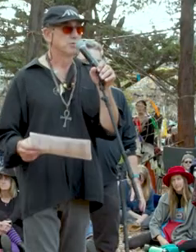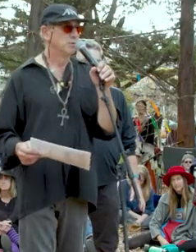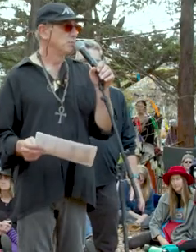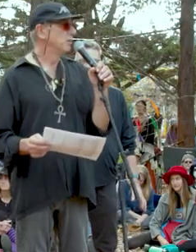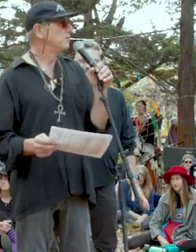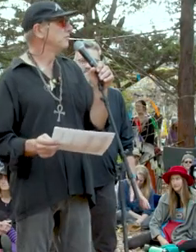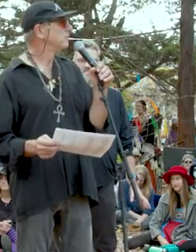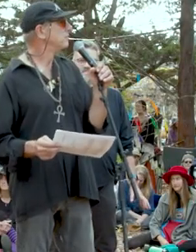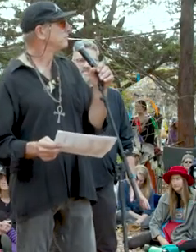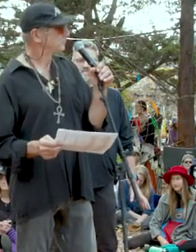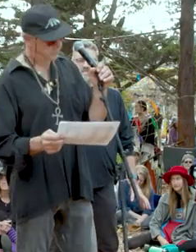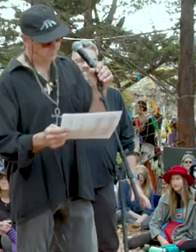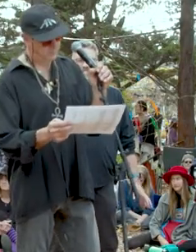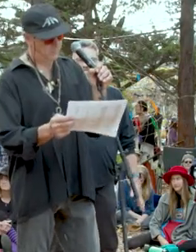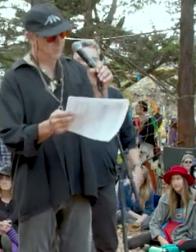What is remembered lives.